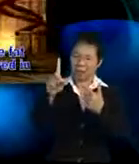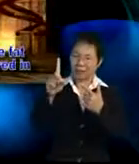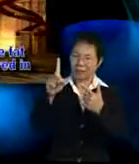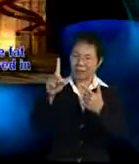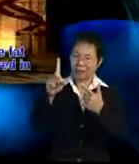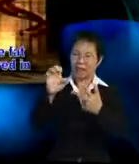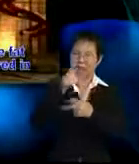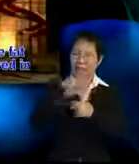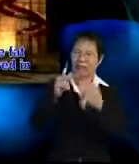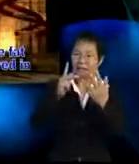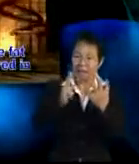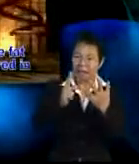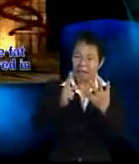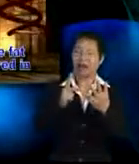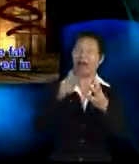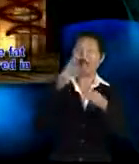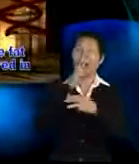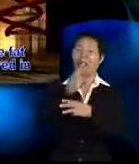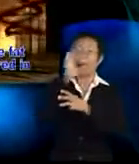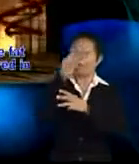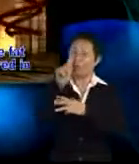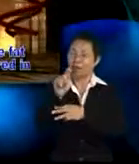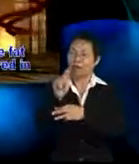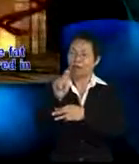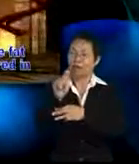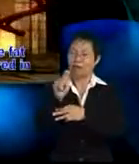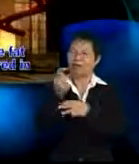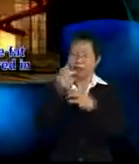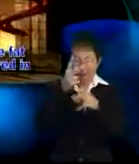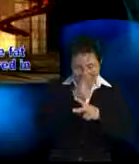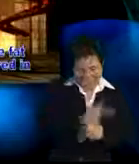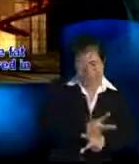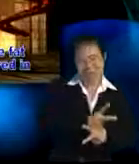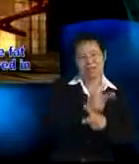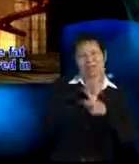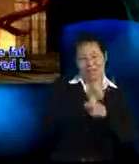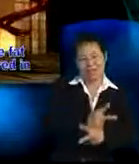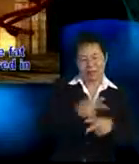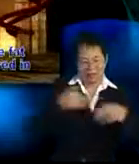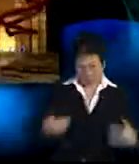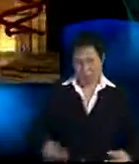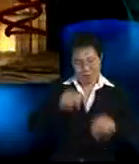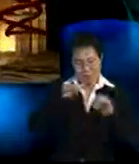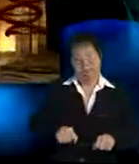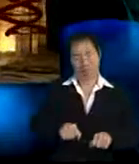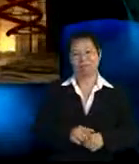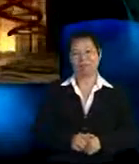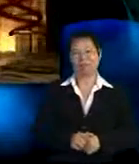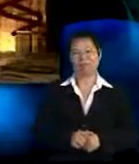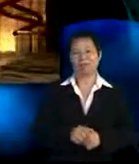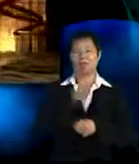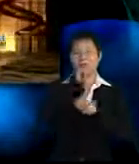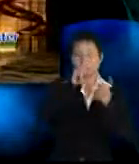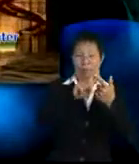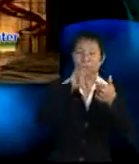E, and K are fat-soluble and can be stored in the fats of the body. Vitamins